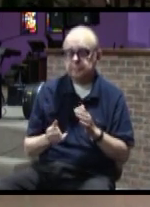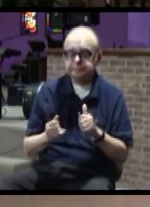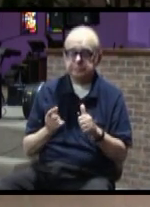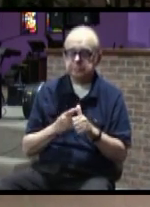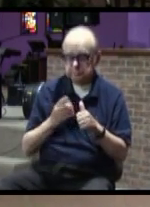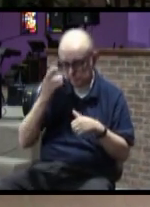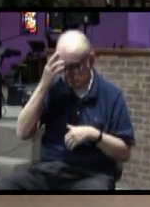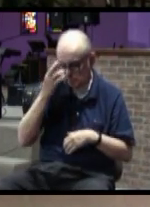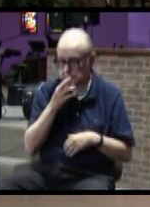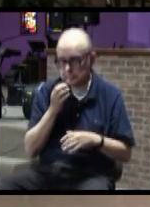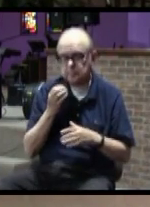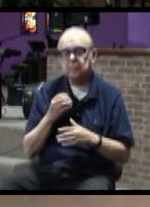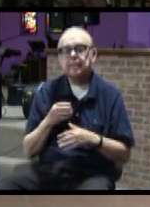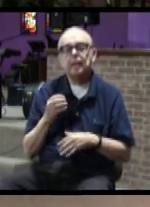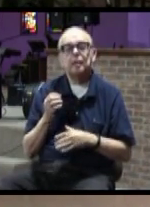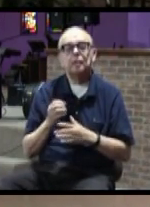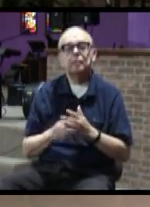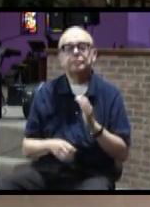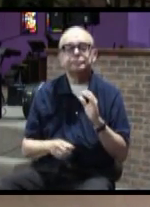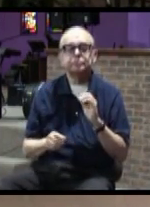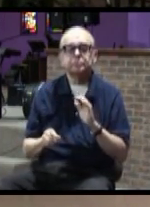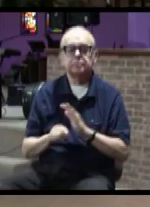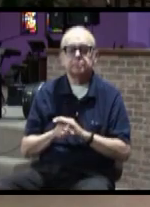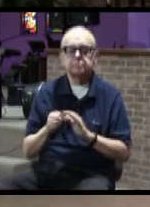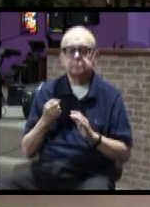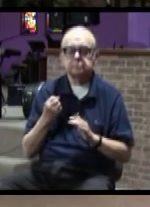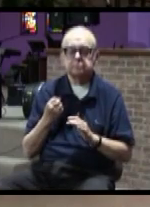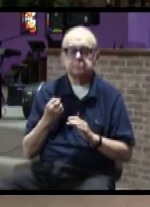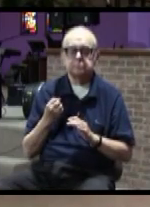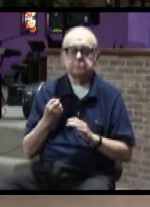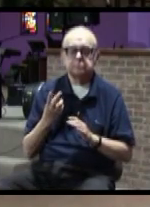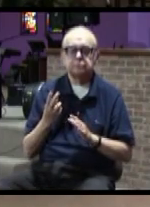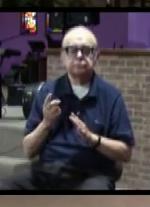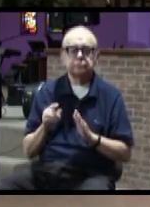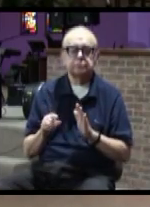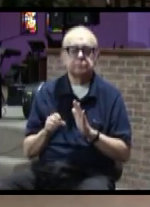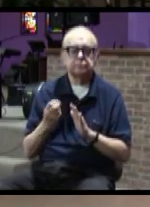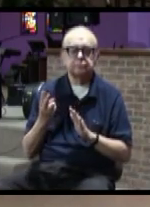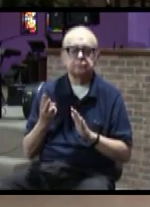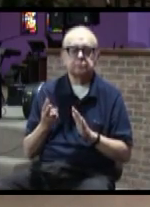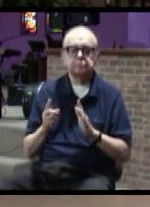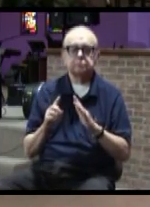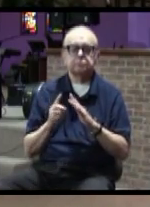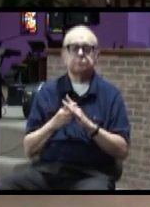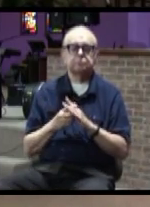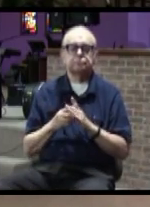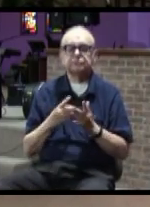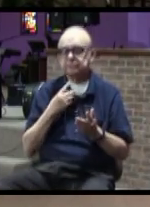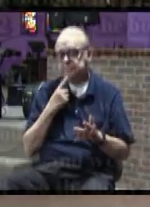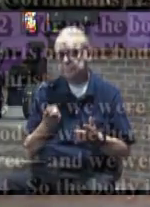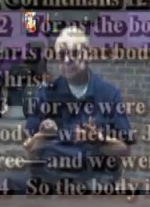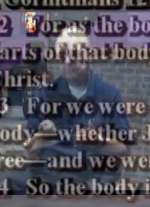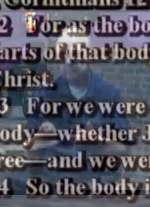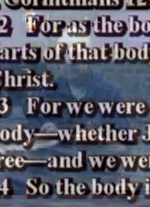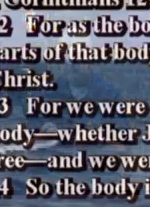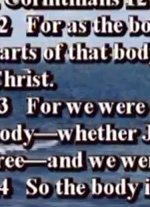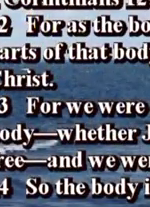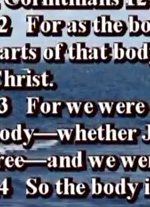Because in 1 Corinthians chapter 12, starting at verse number 12, it says this.